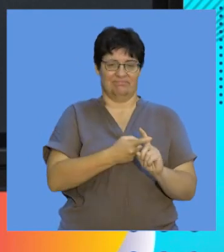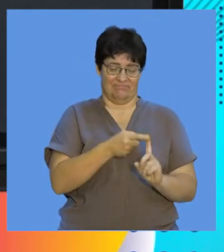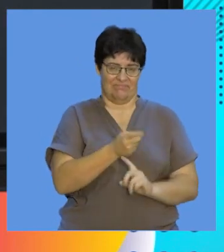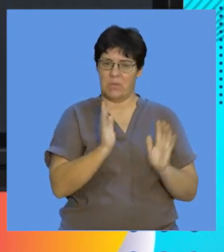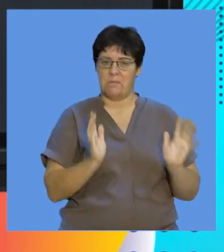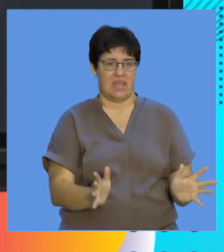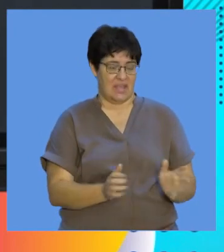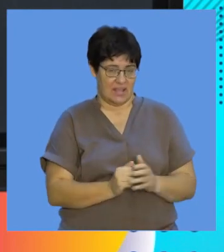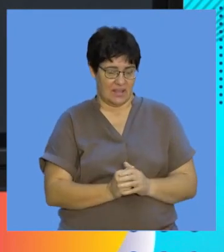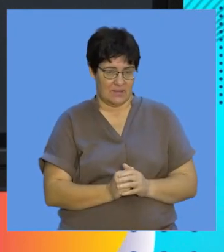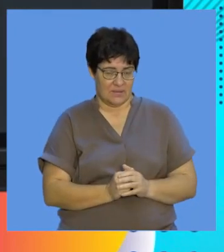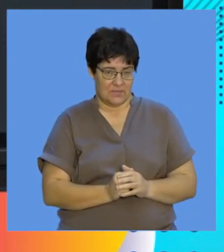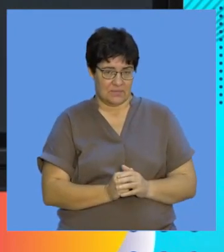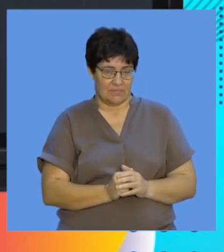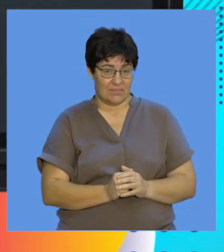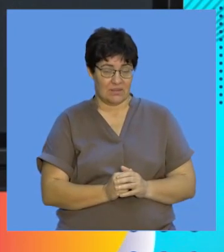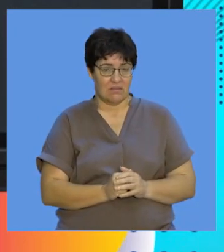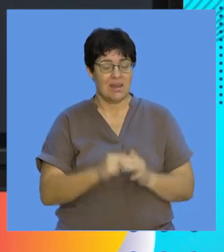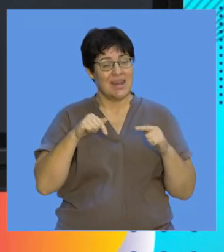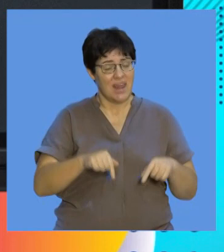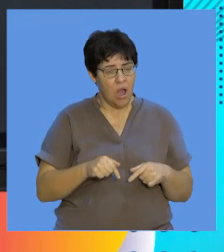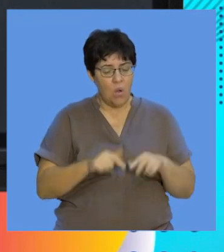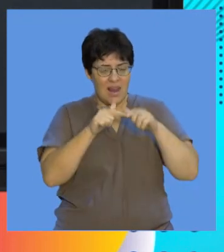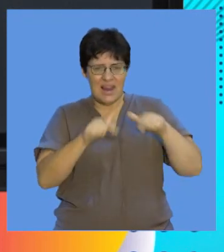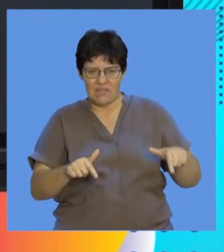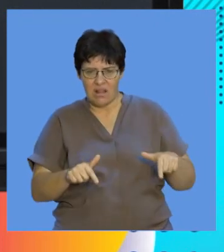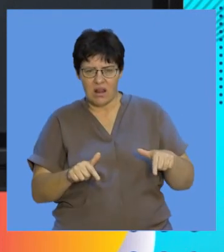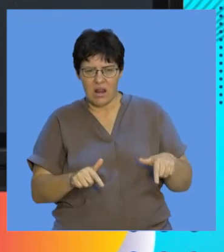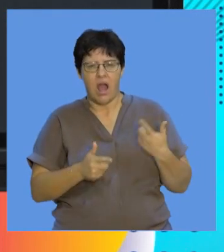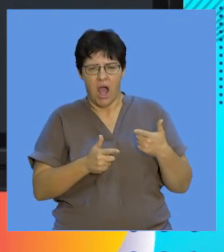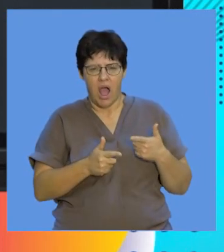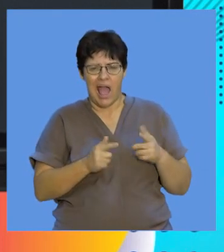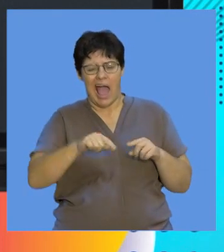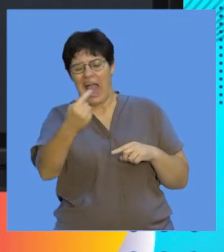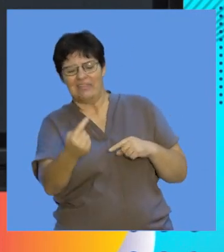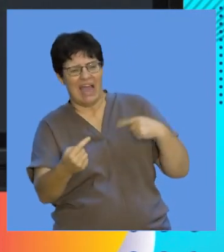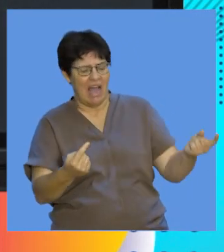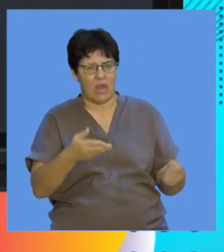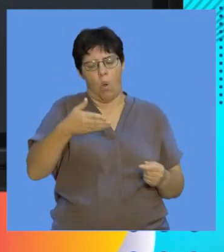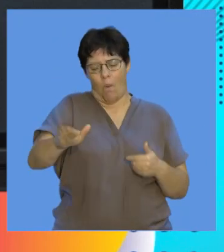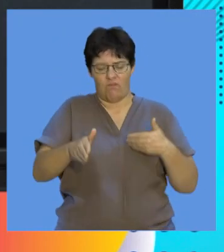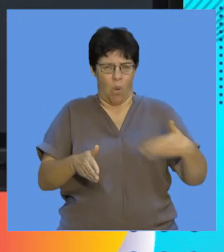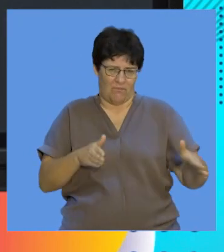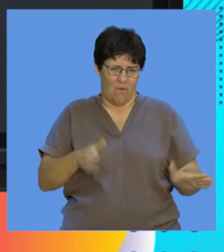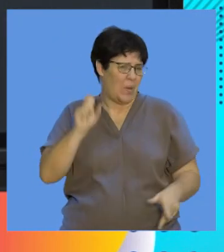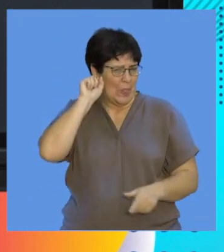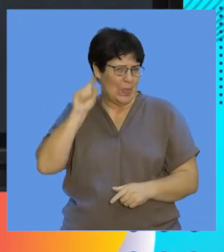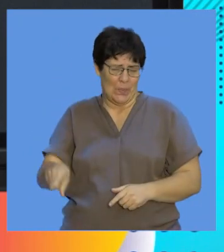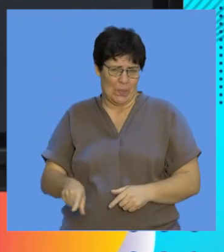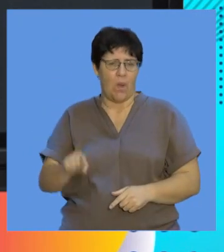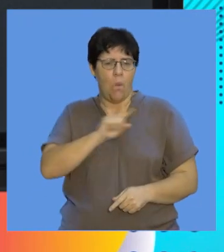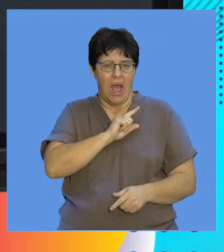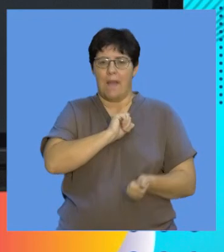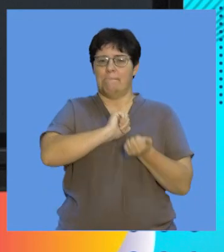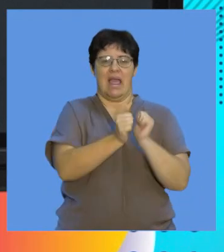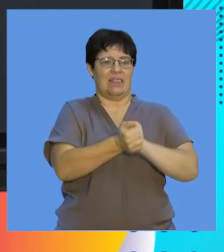doing. Also, at this level, we ignore a lot of extra factors because we don't quite have